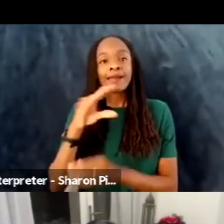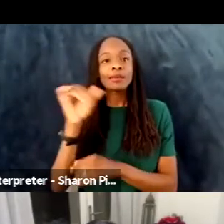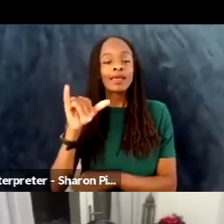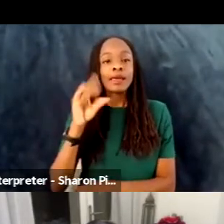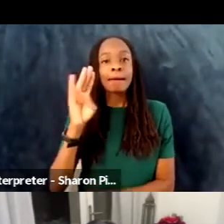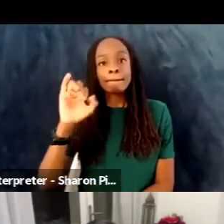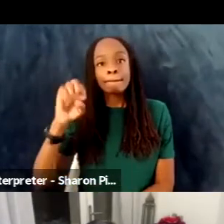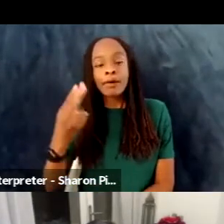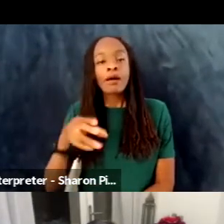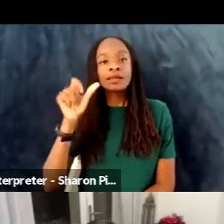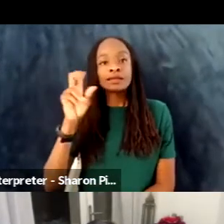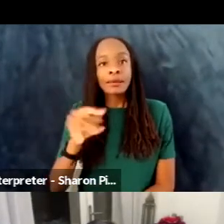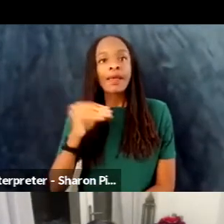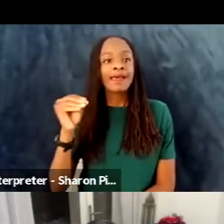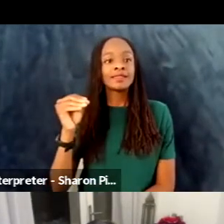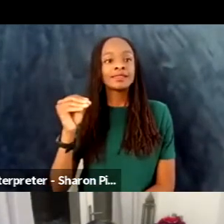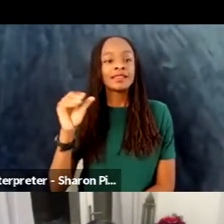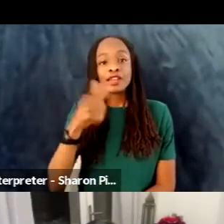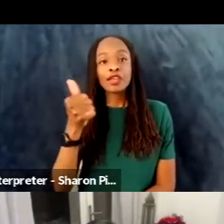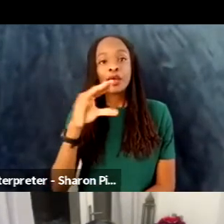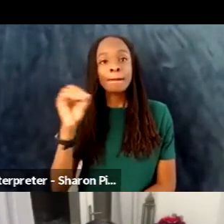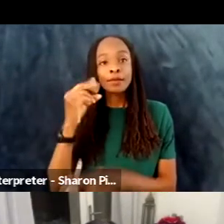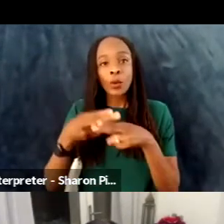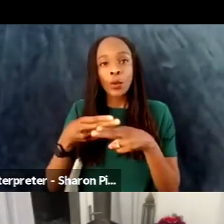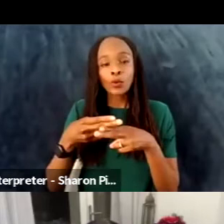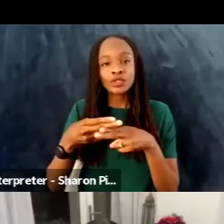TAM, and even a company called,